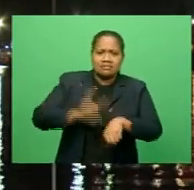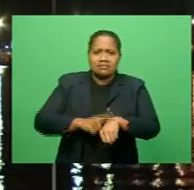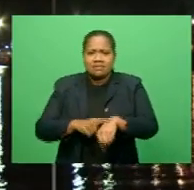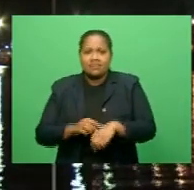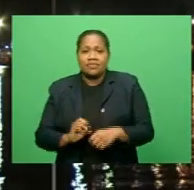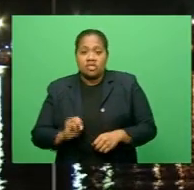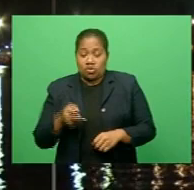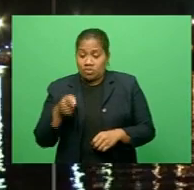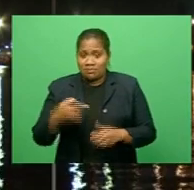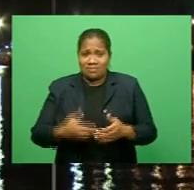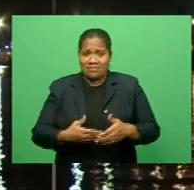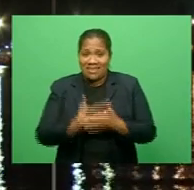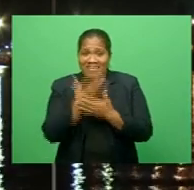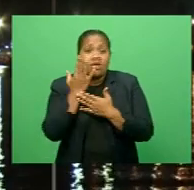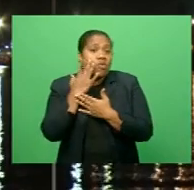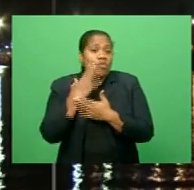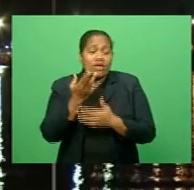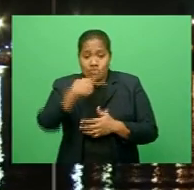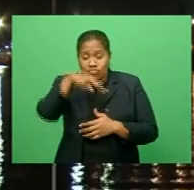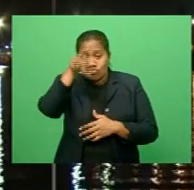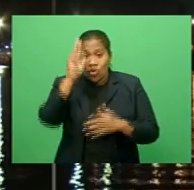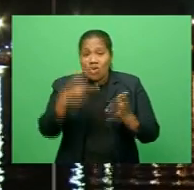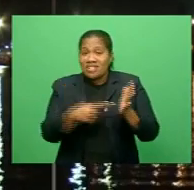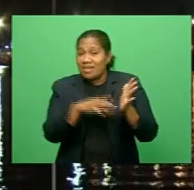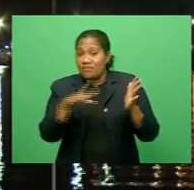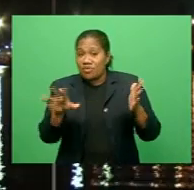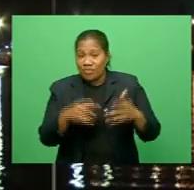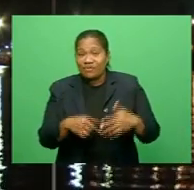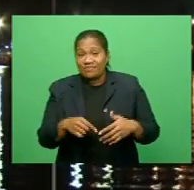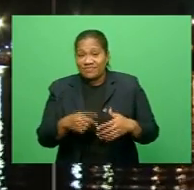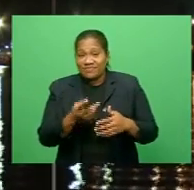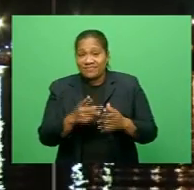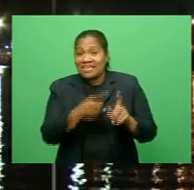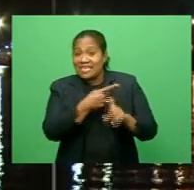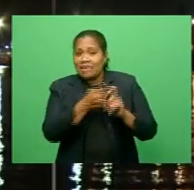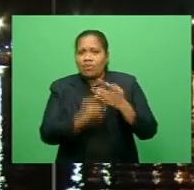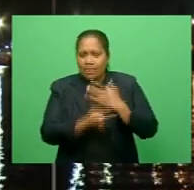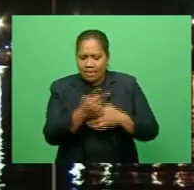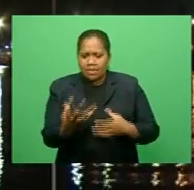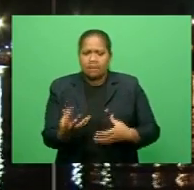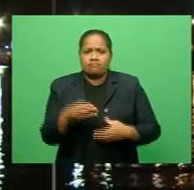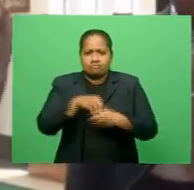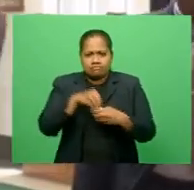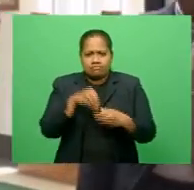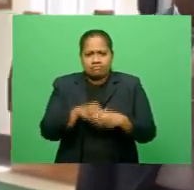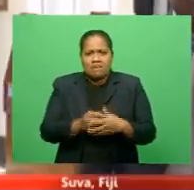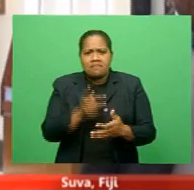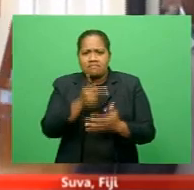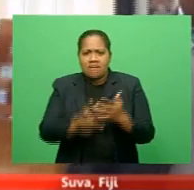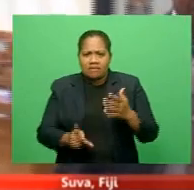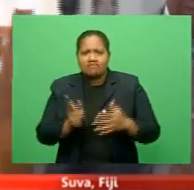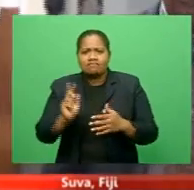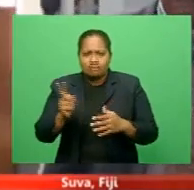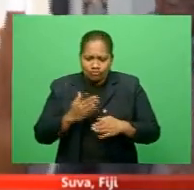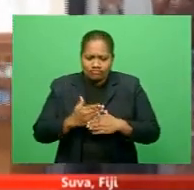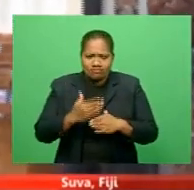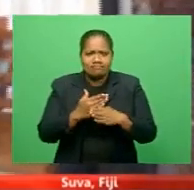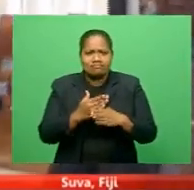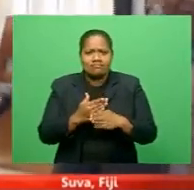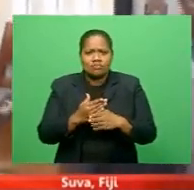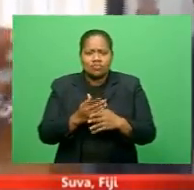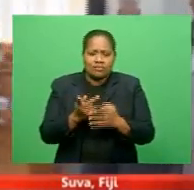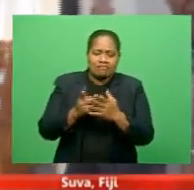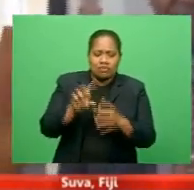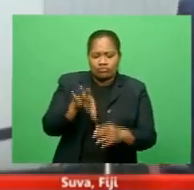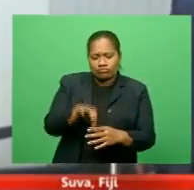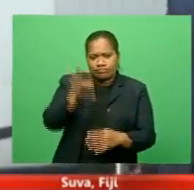leader Rote Mumukepa revealed that she was part of the process to appoint the new leader. MP Moses Mbulitavu